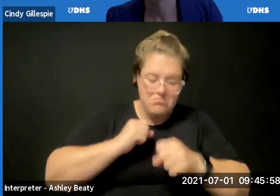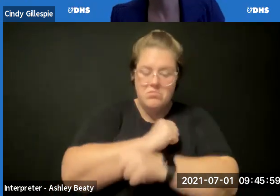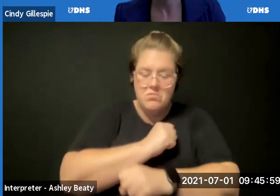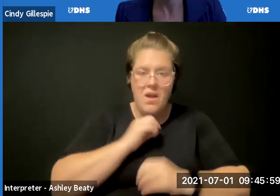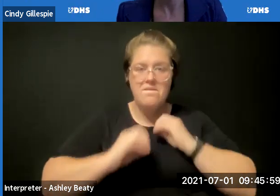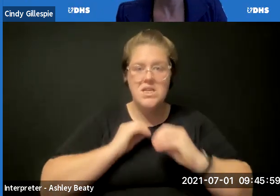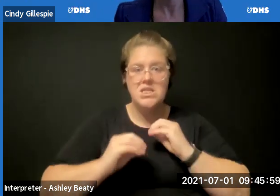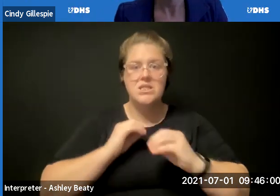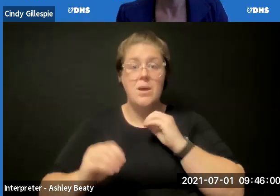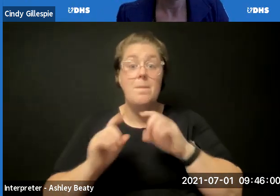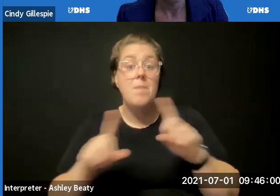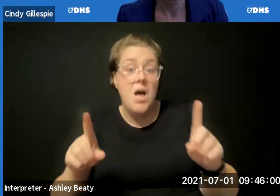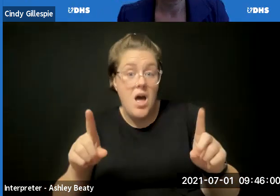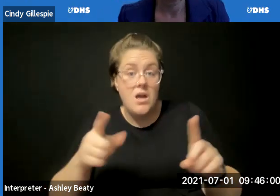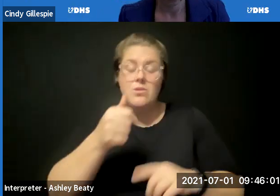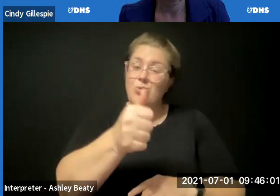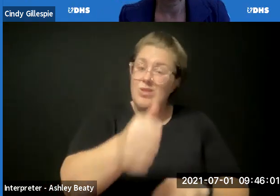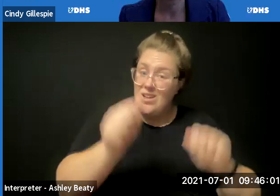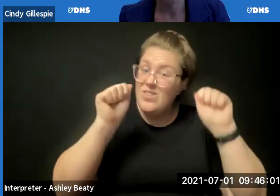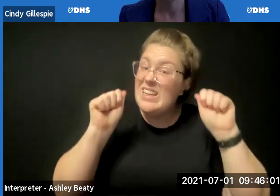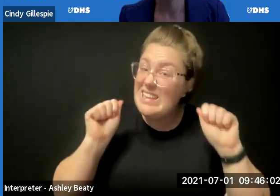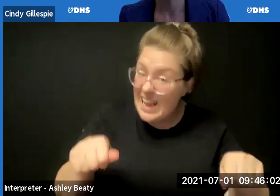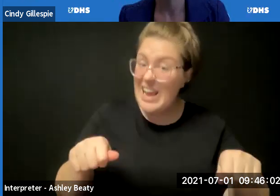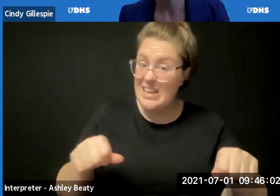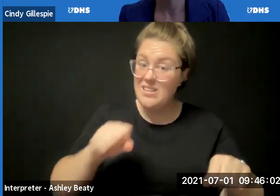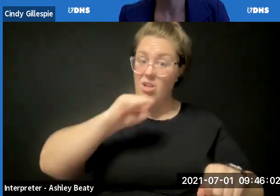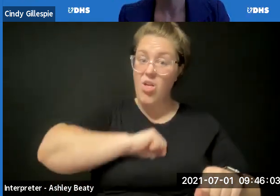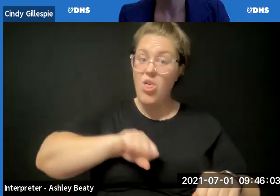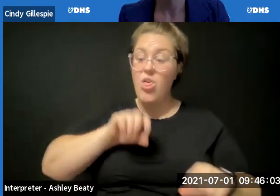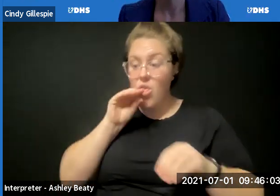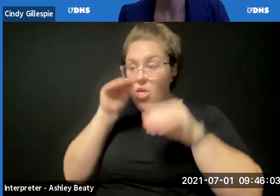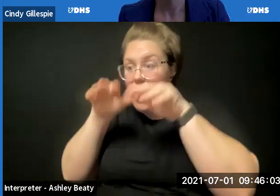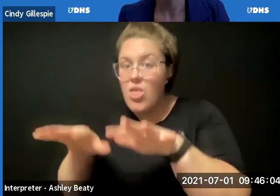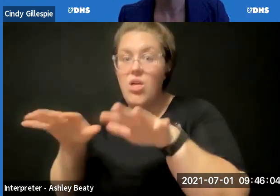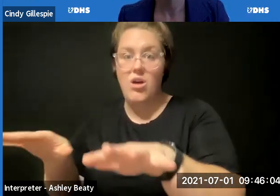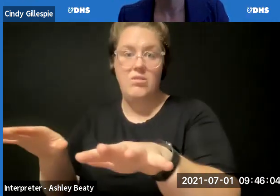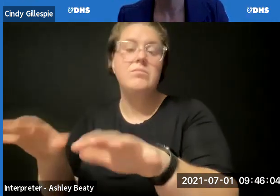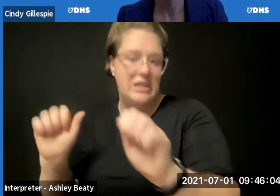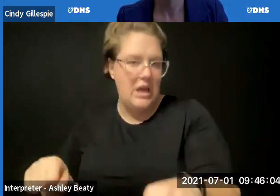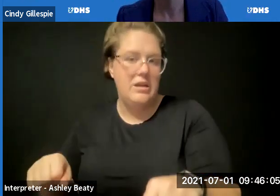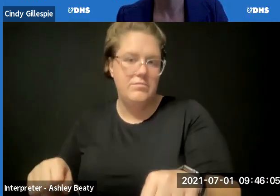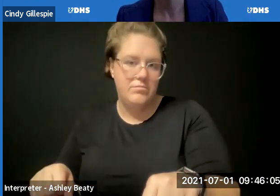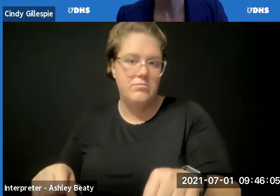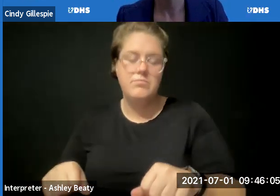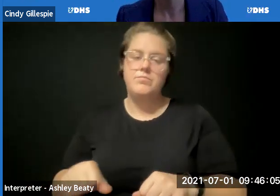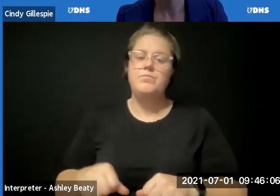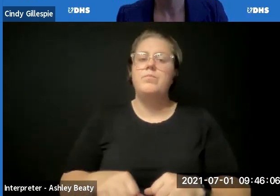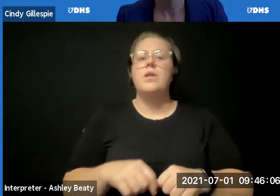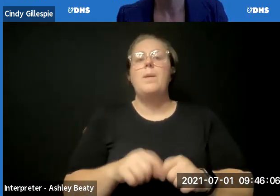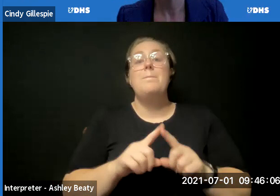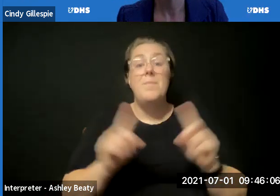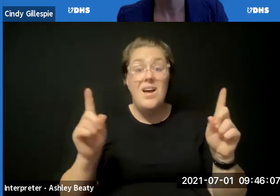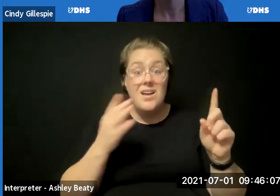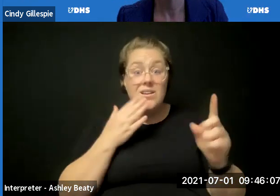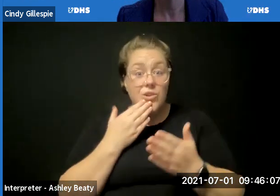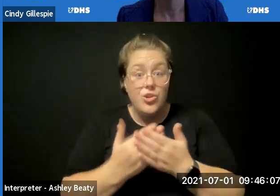transmittability is still there. Once again, the good news is those who are vaccinated, their